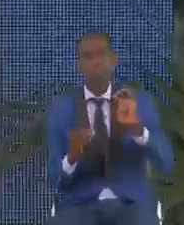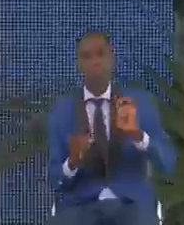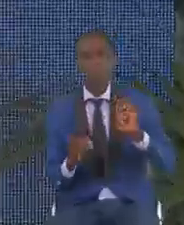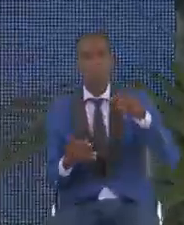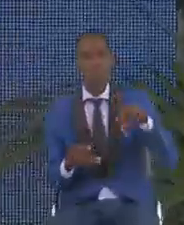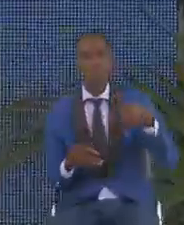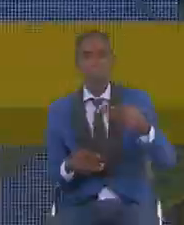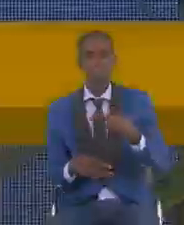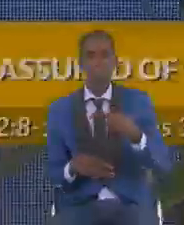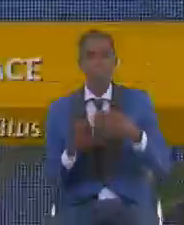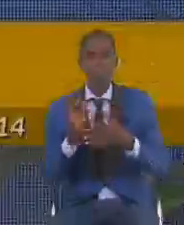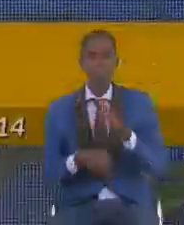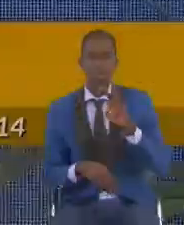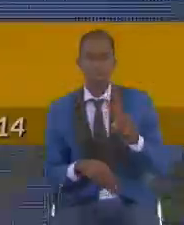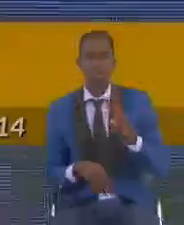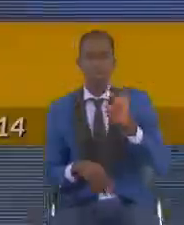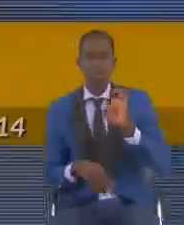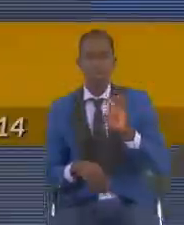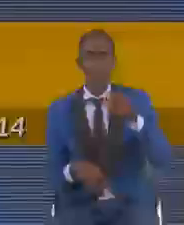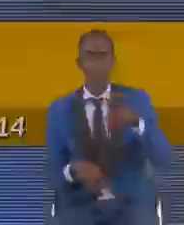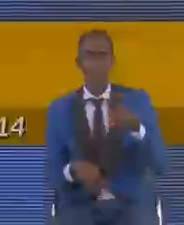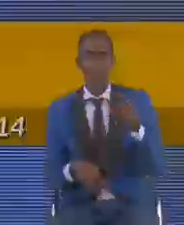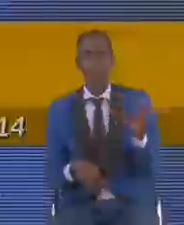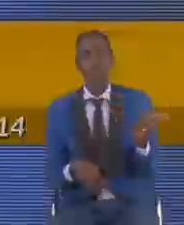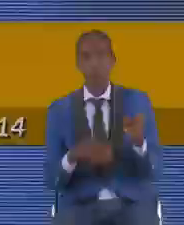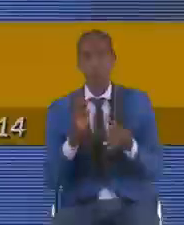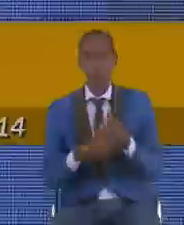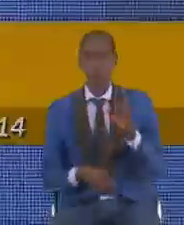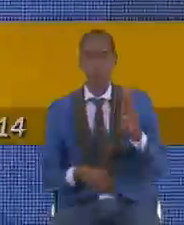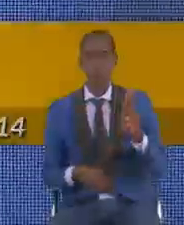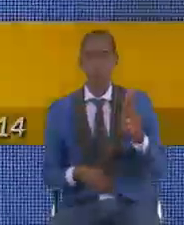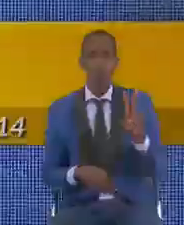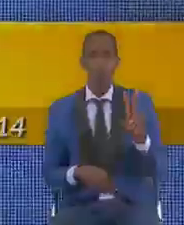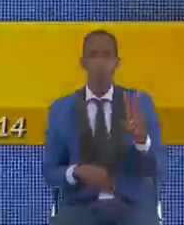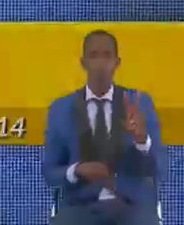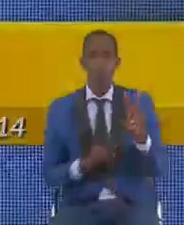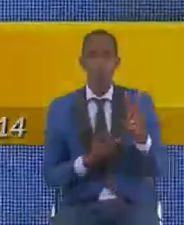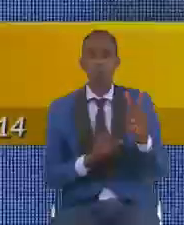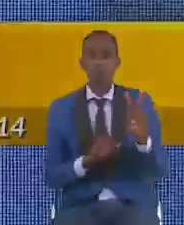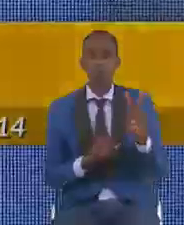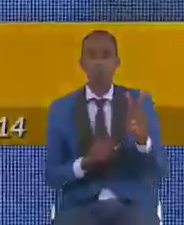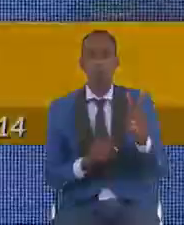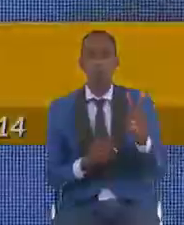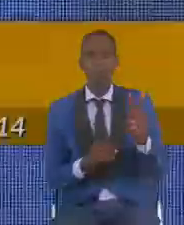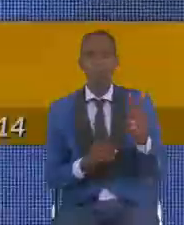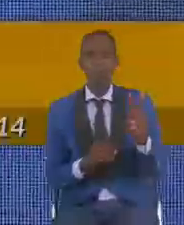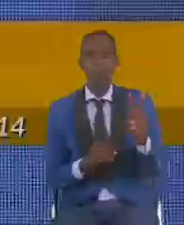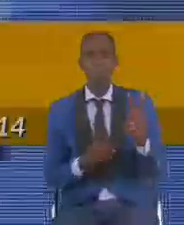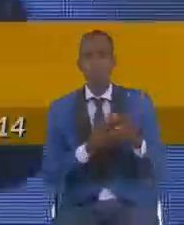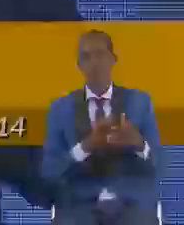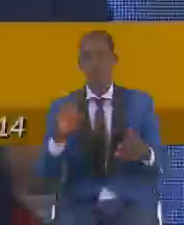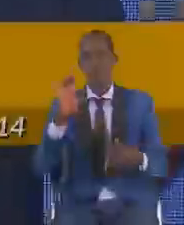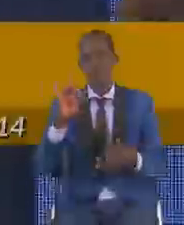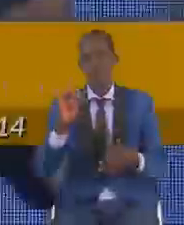verse 8. By grace are ye saved through faith, and